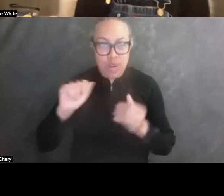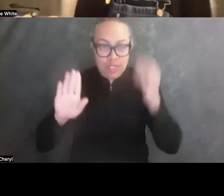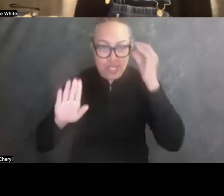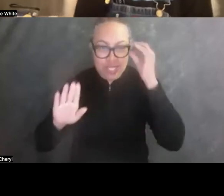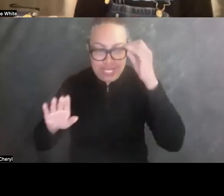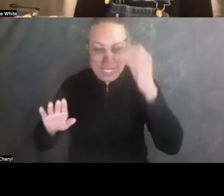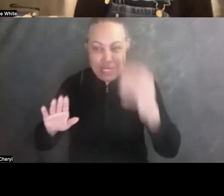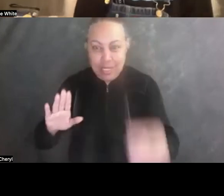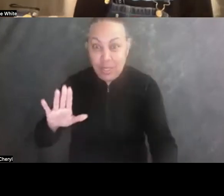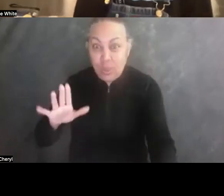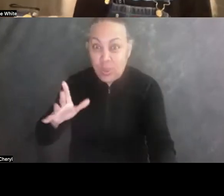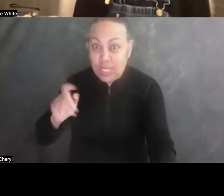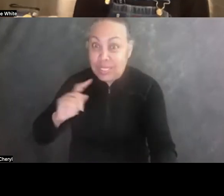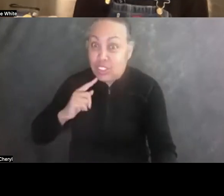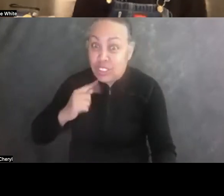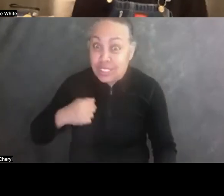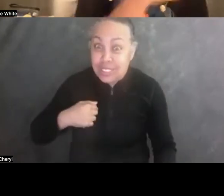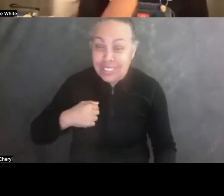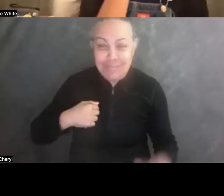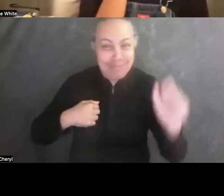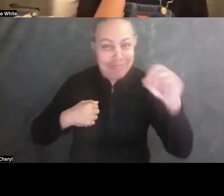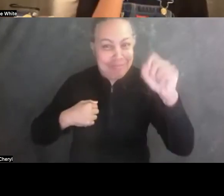mean it seriously.